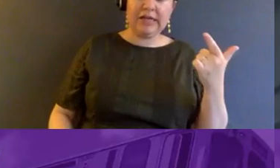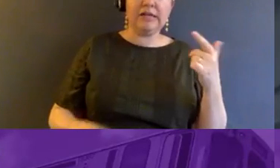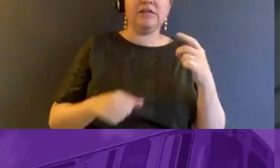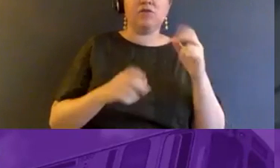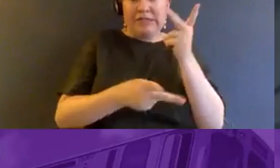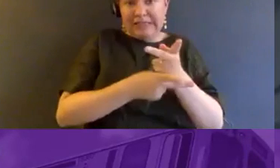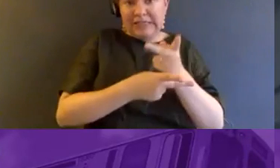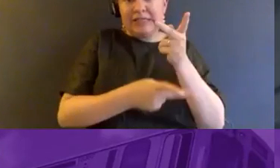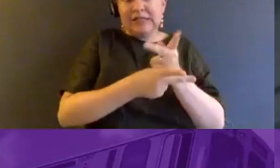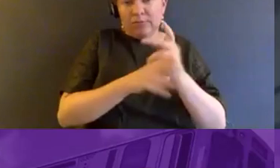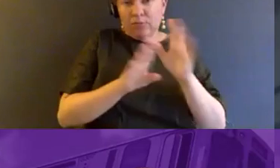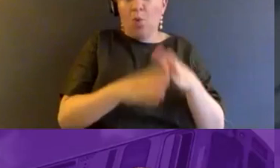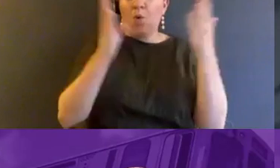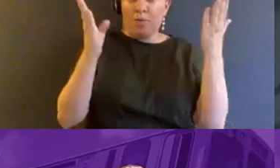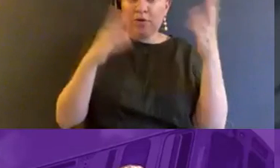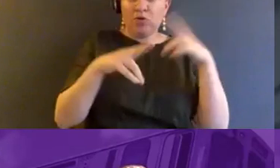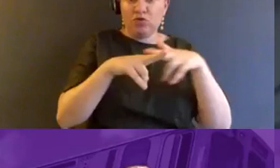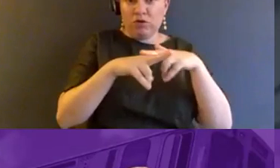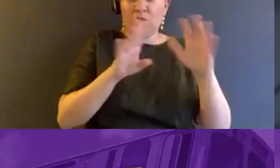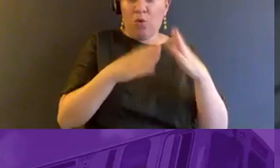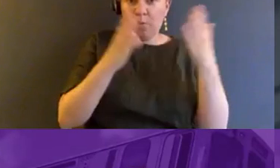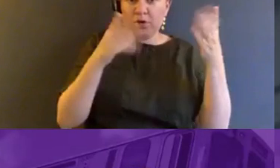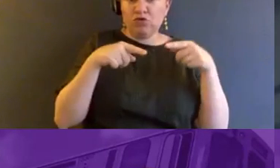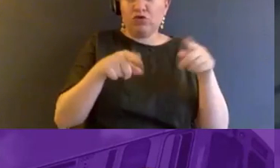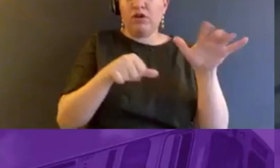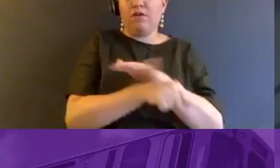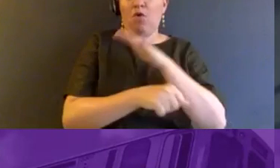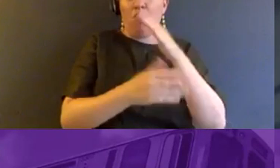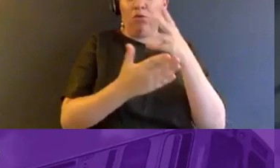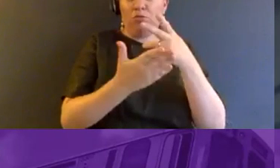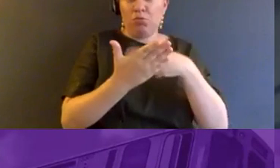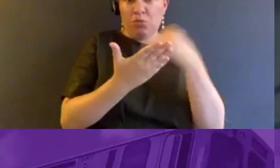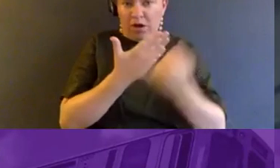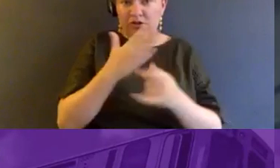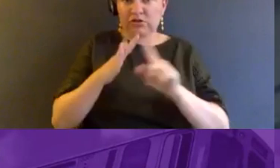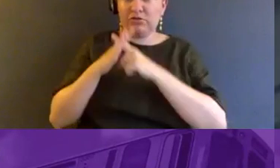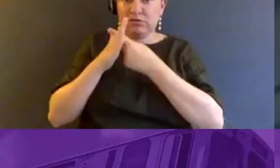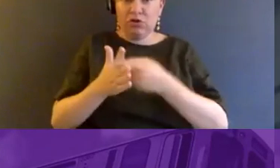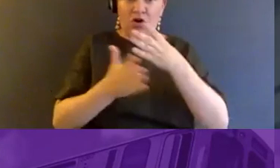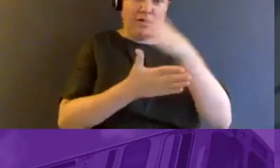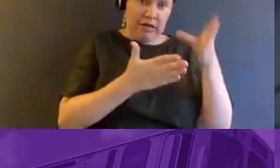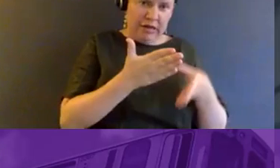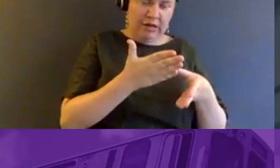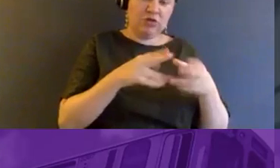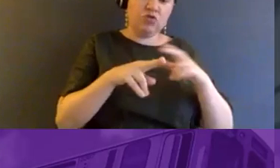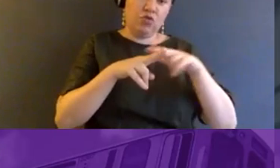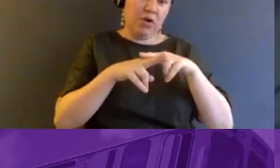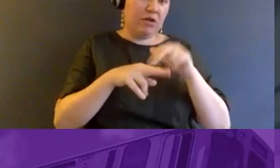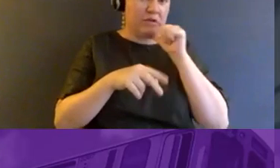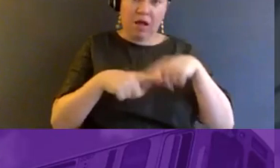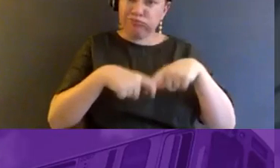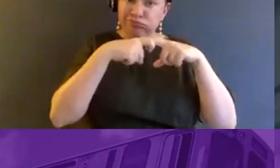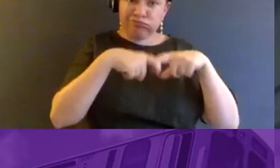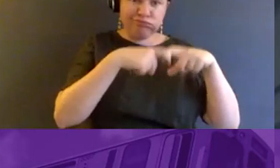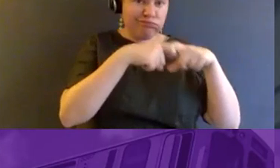service through the duration of this construction project. So rail service will continue to operate as Chris noted, but we do intend